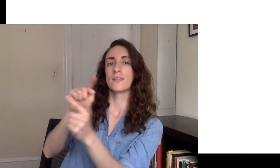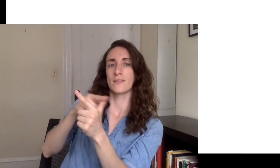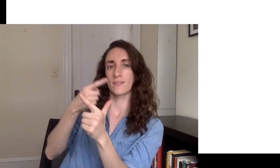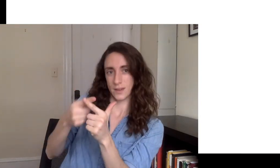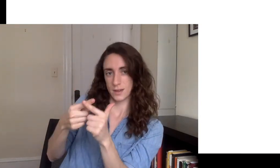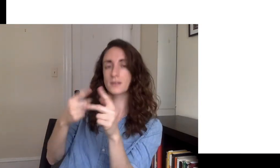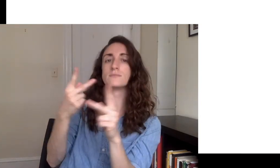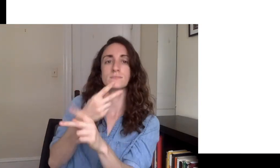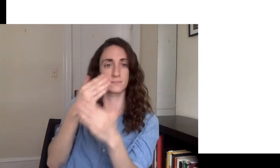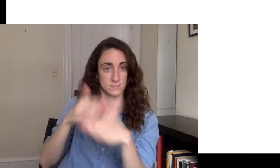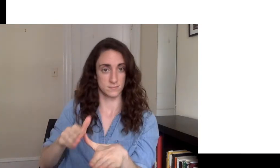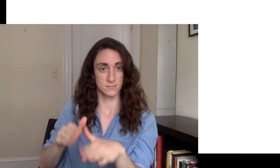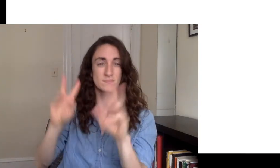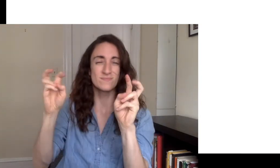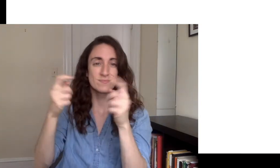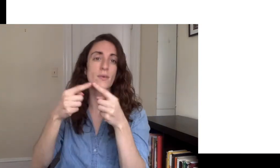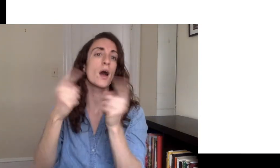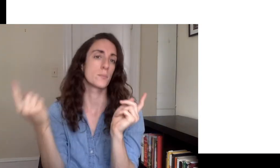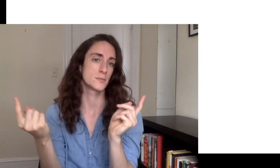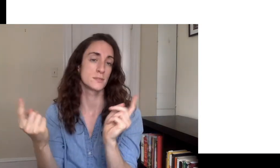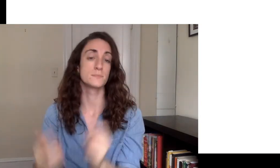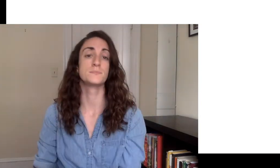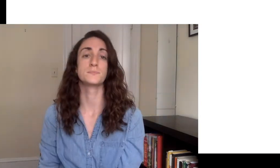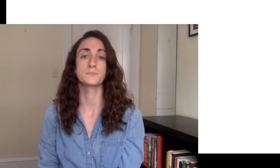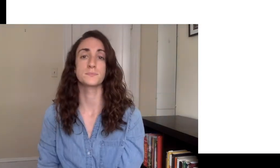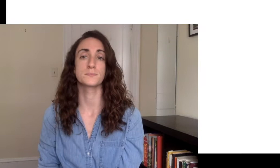addition and subtraction, then the multiplication and division.